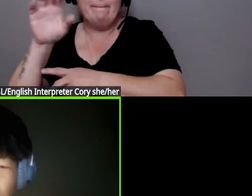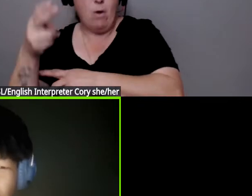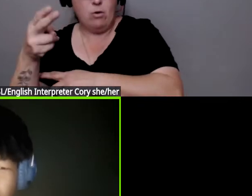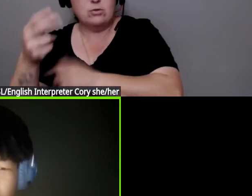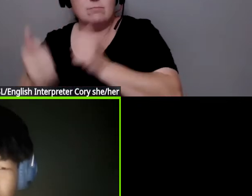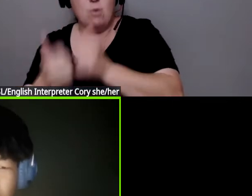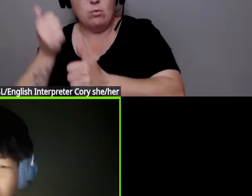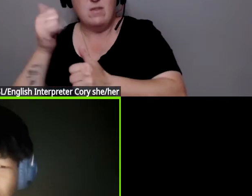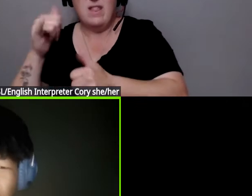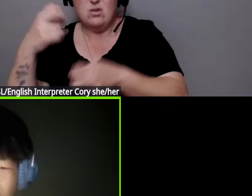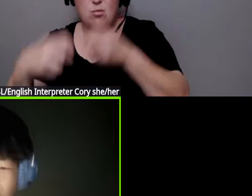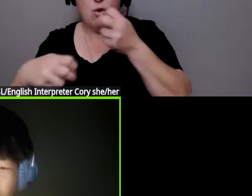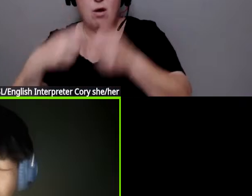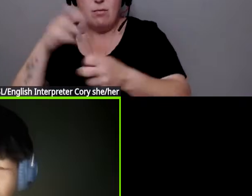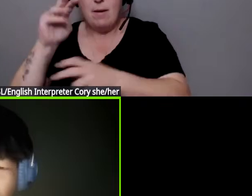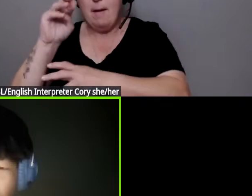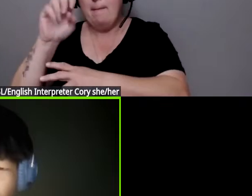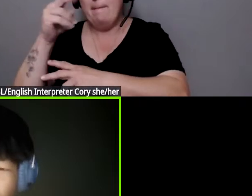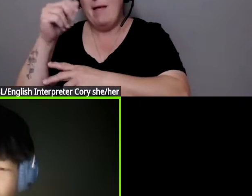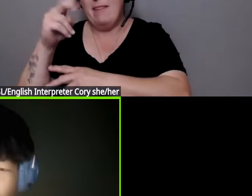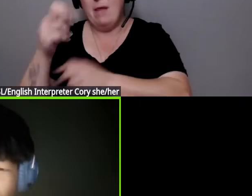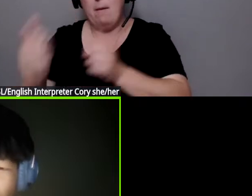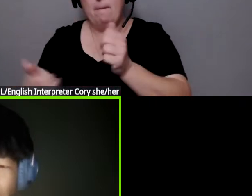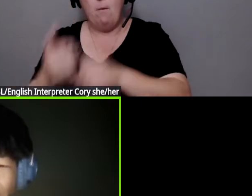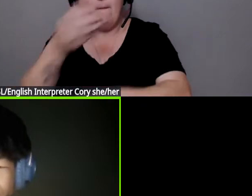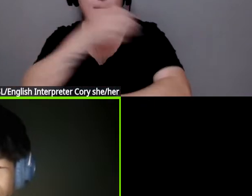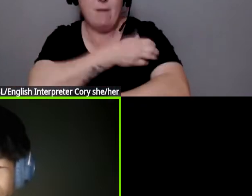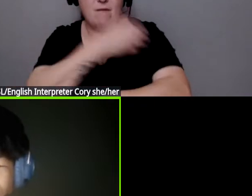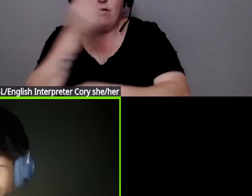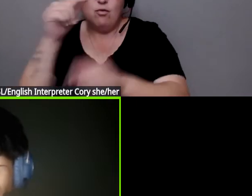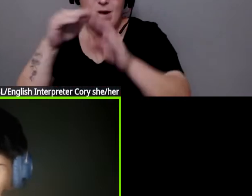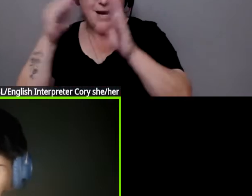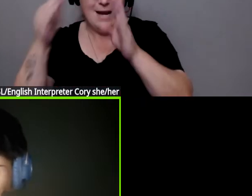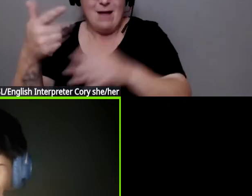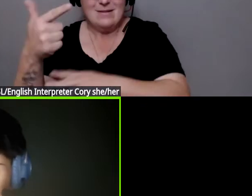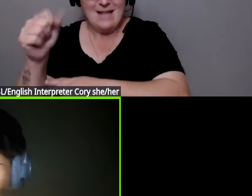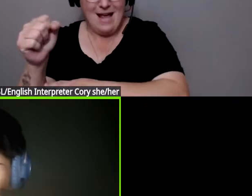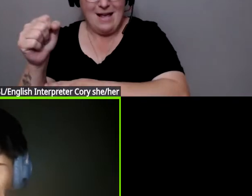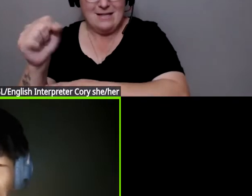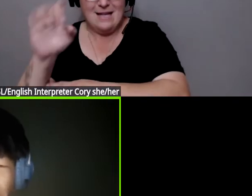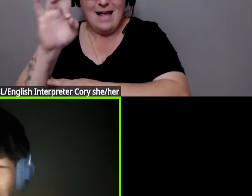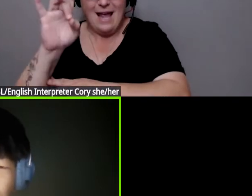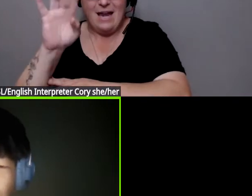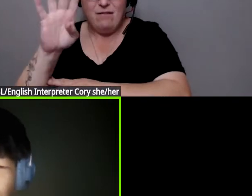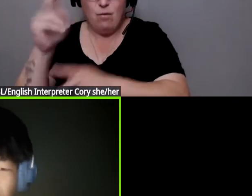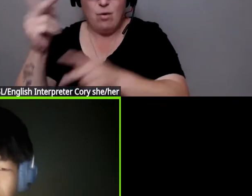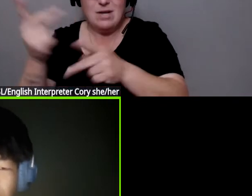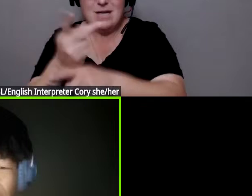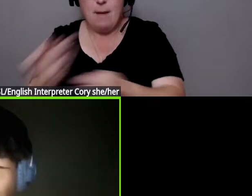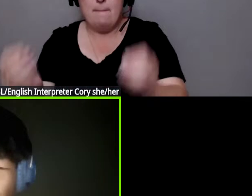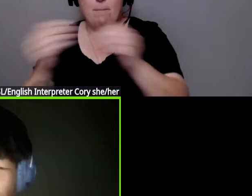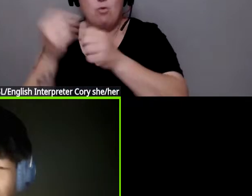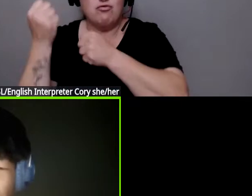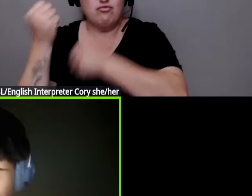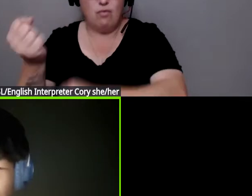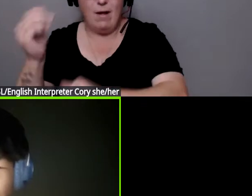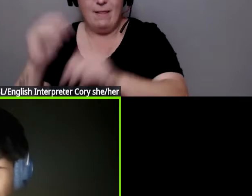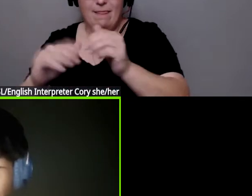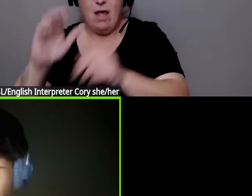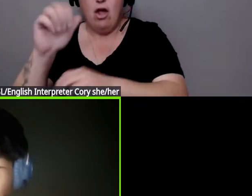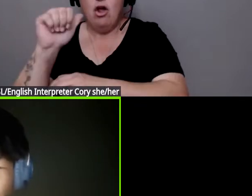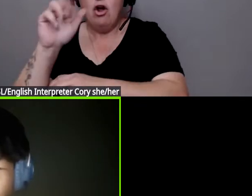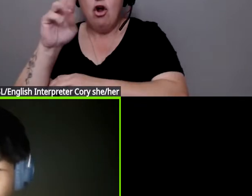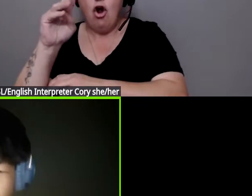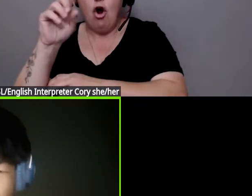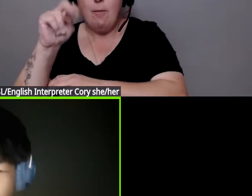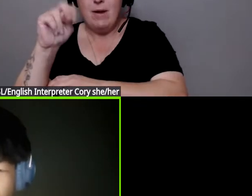is a problem. Methane is one of the most powerful greenhouse gases, 84 times more potent than carbon dioxide in